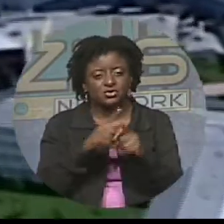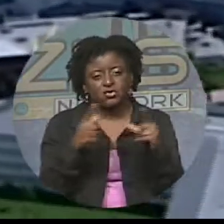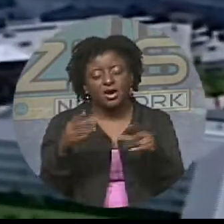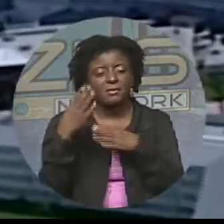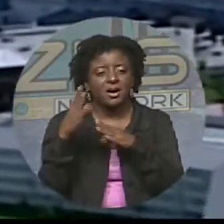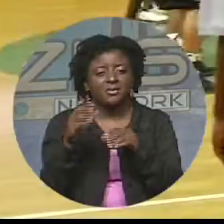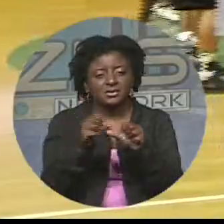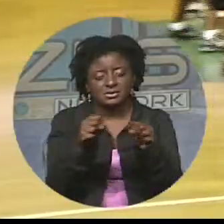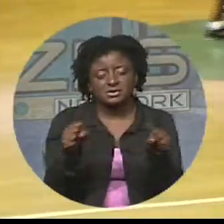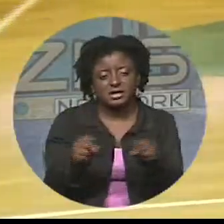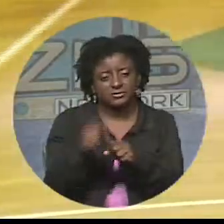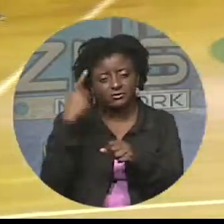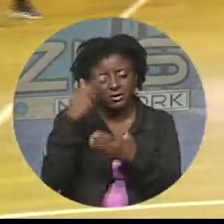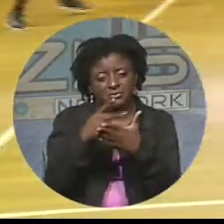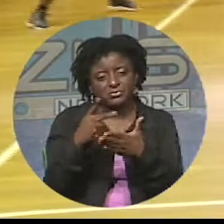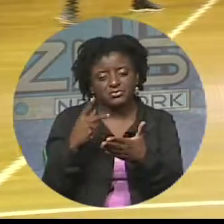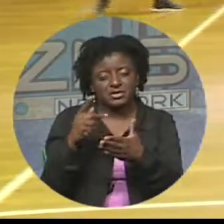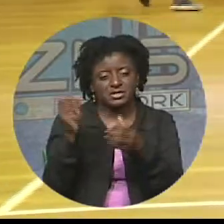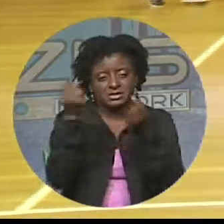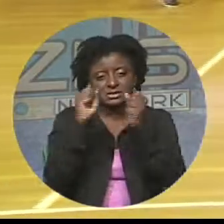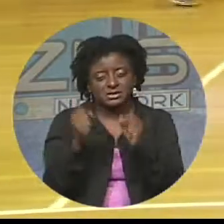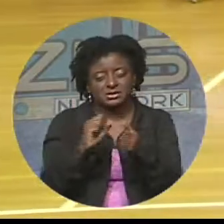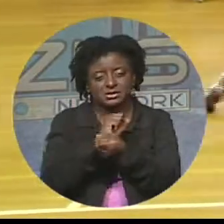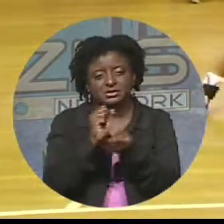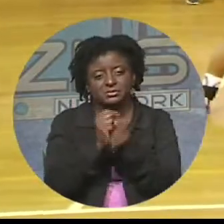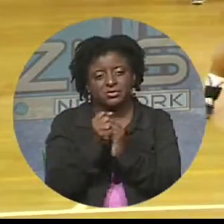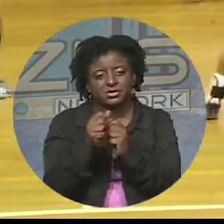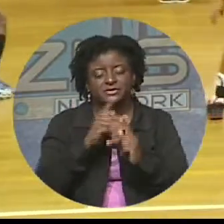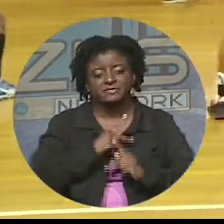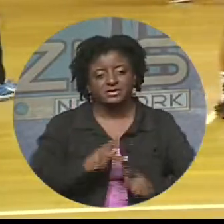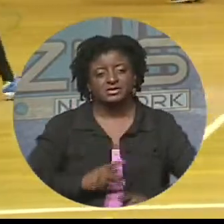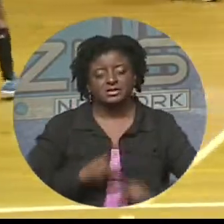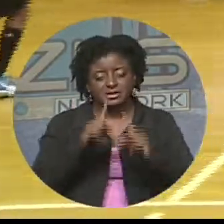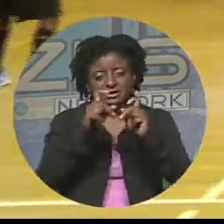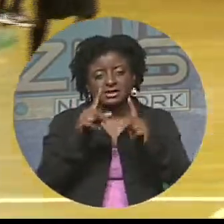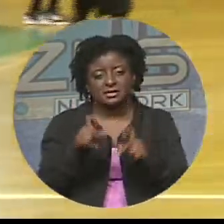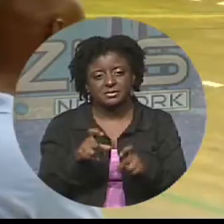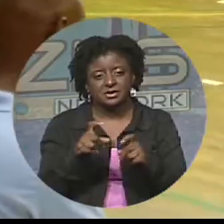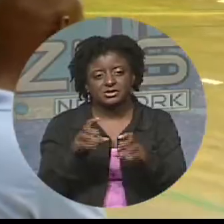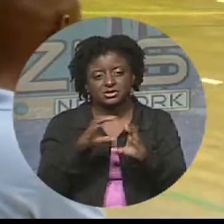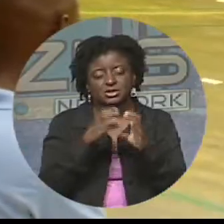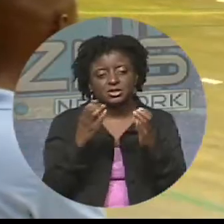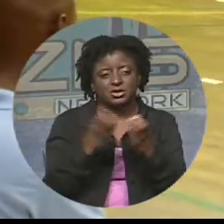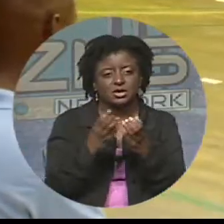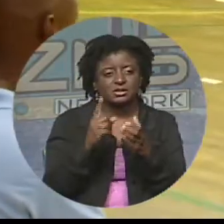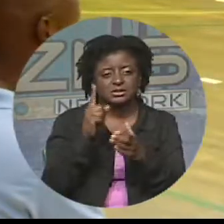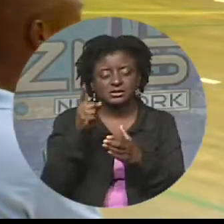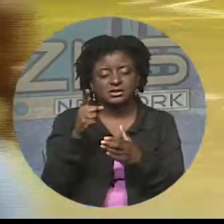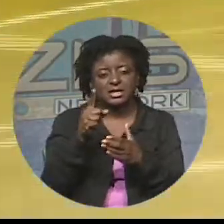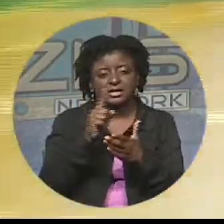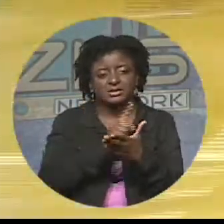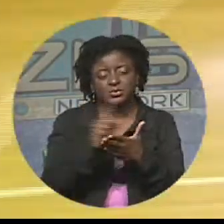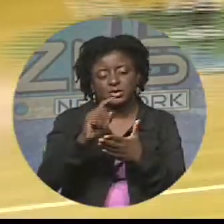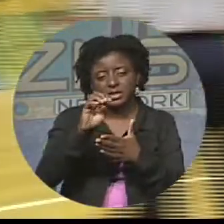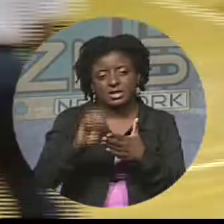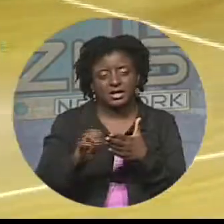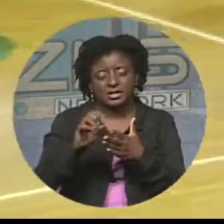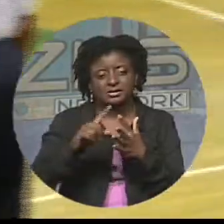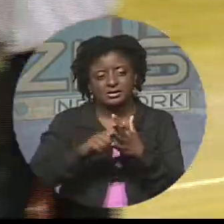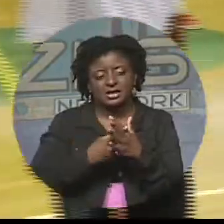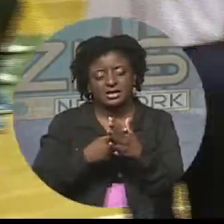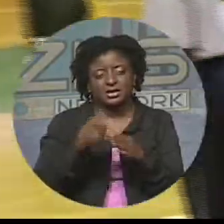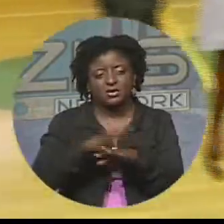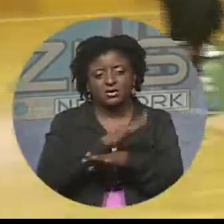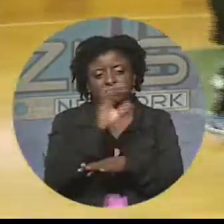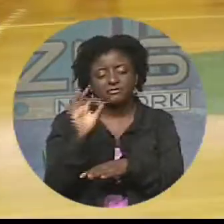for a preseason sports physical examination course next weekend starting on Friday and will be conducted by Eduardo Thompson, licensed